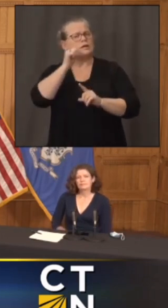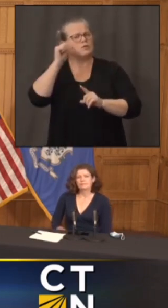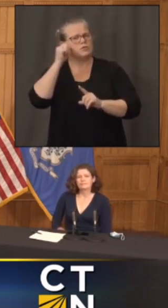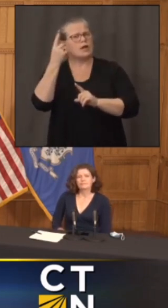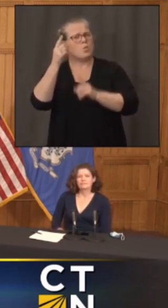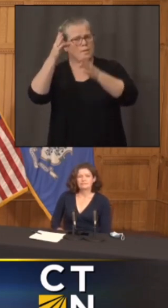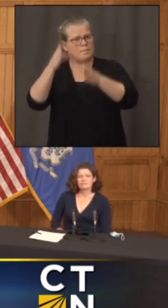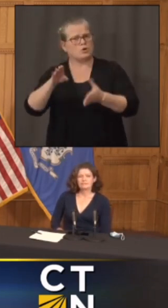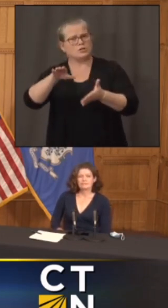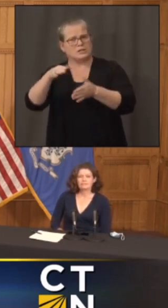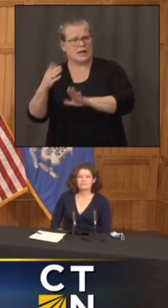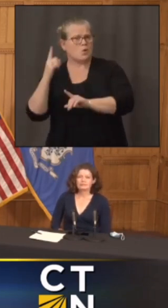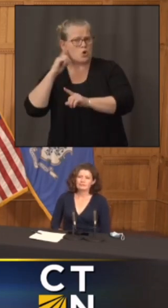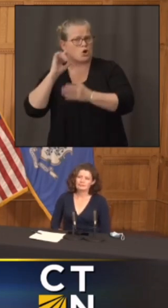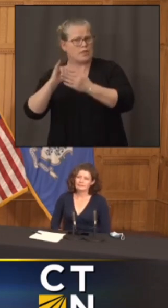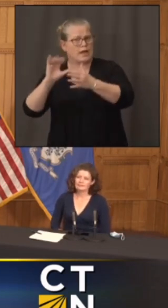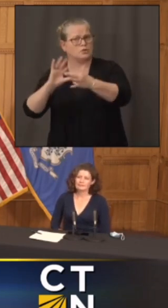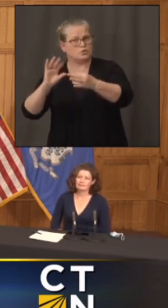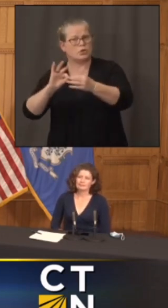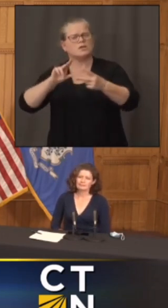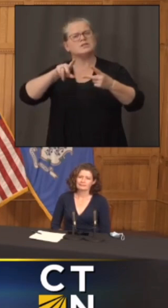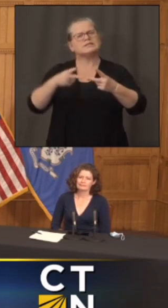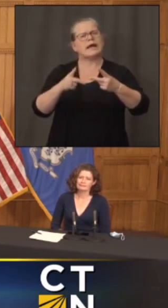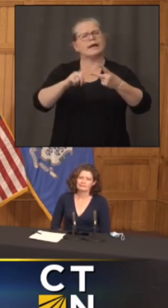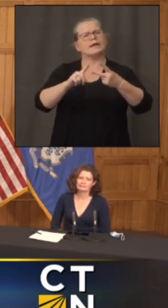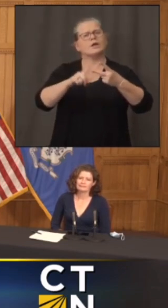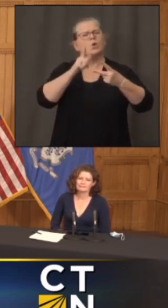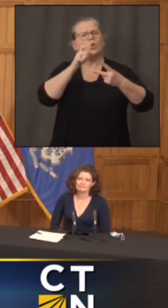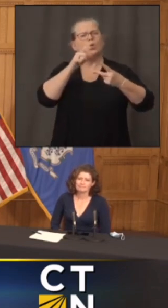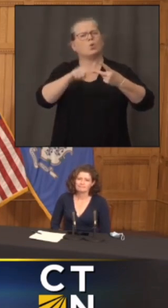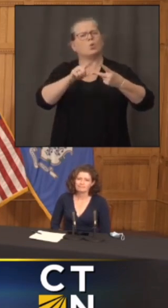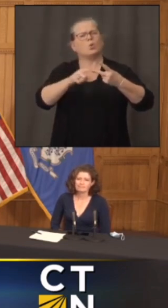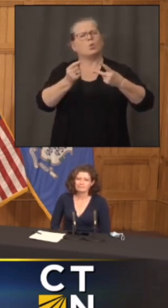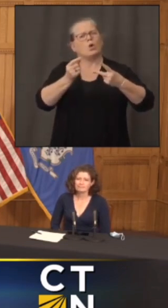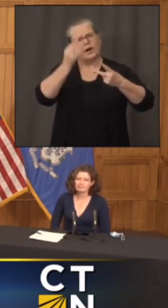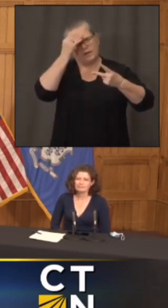have information on the other person who died?